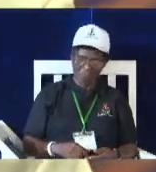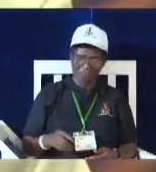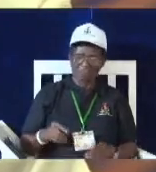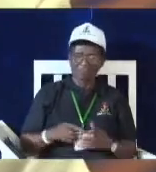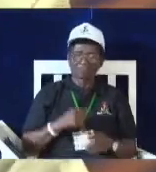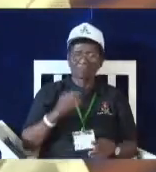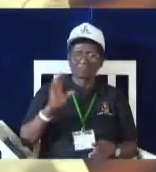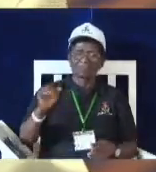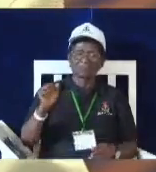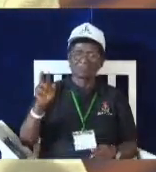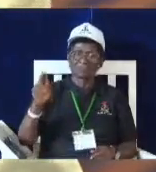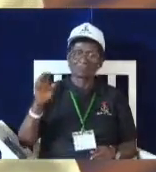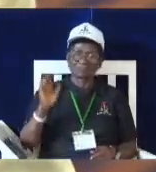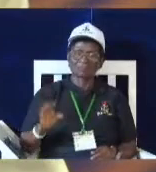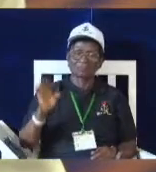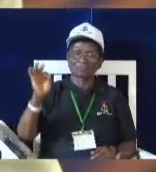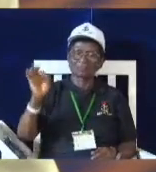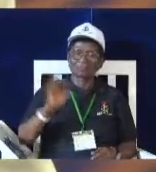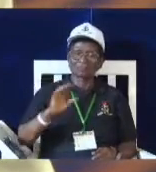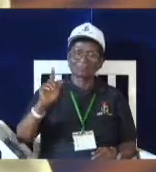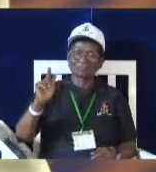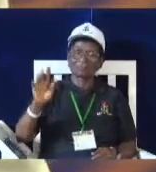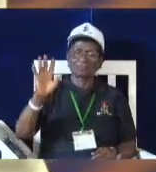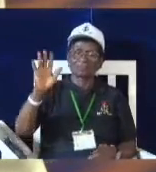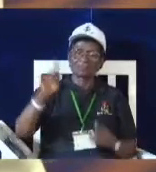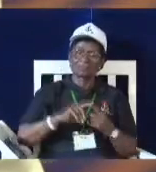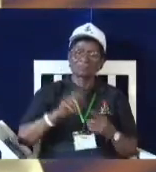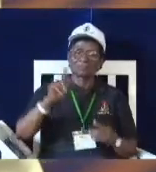9, 25 to 27.